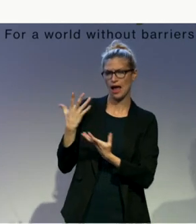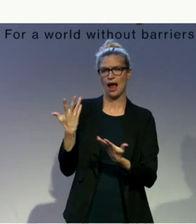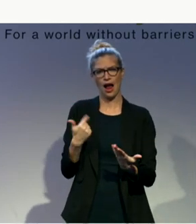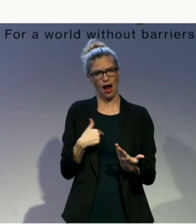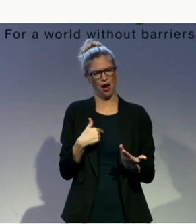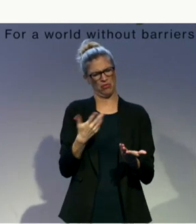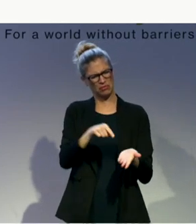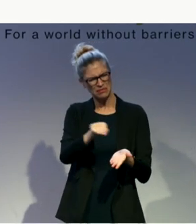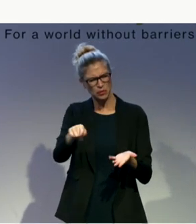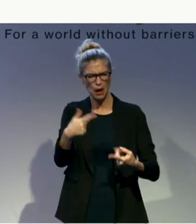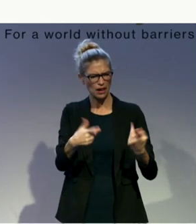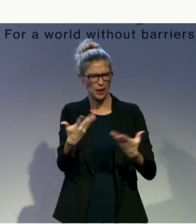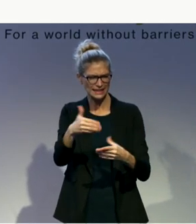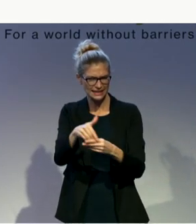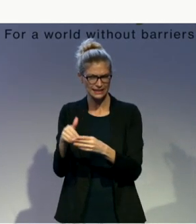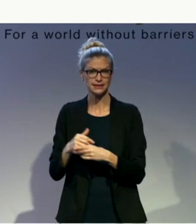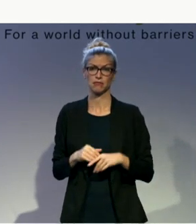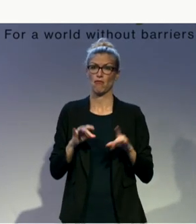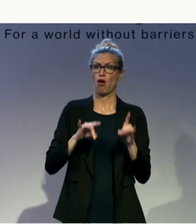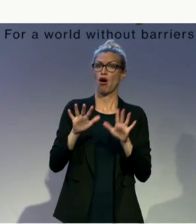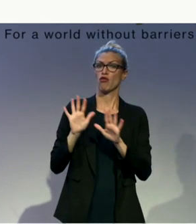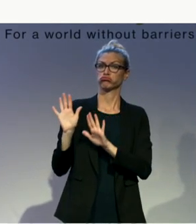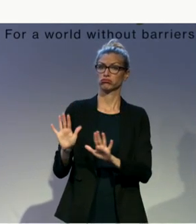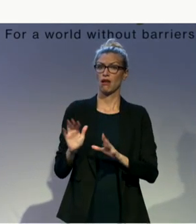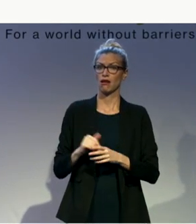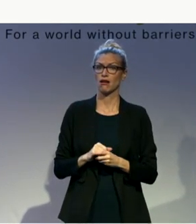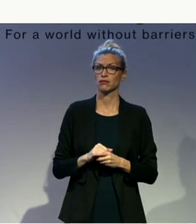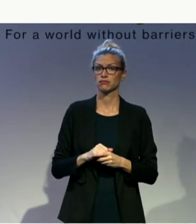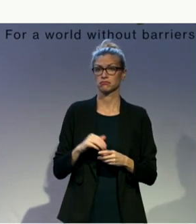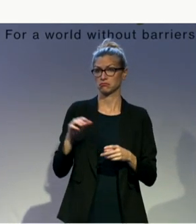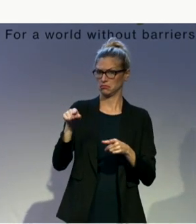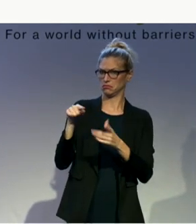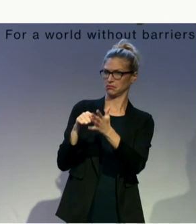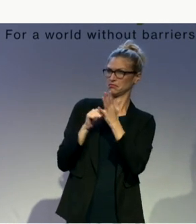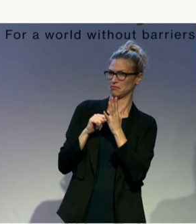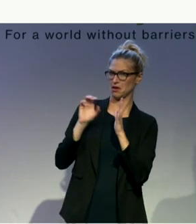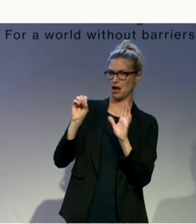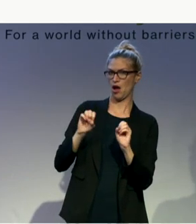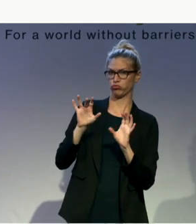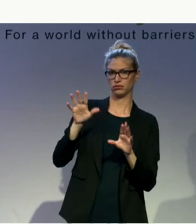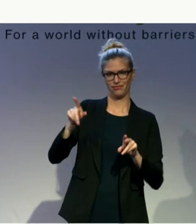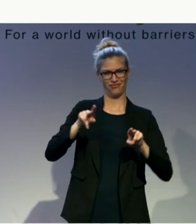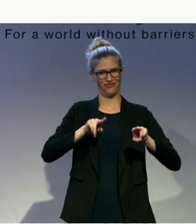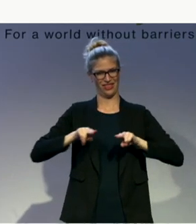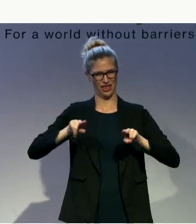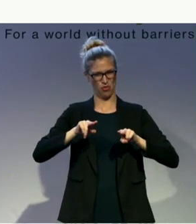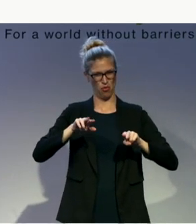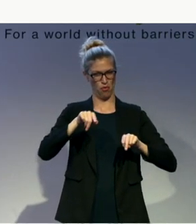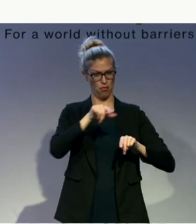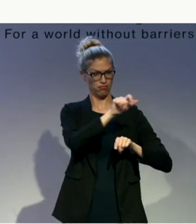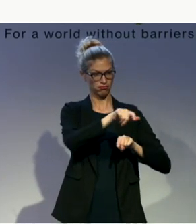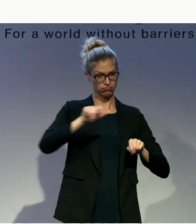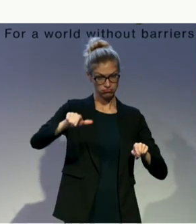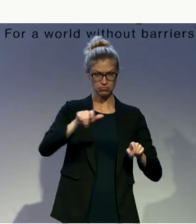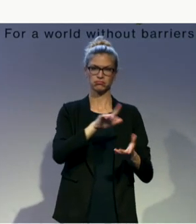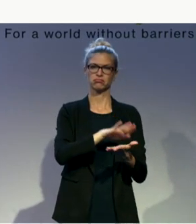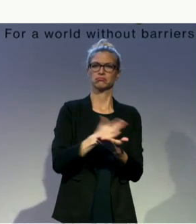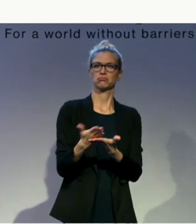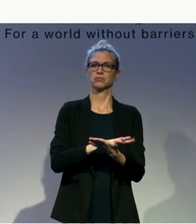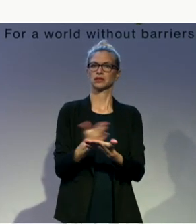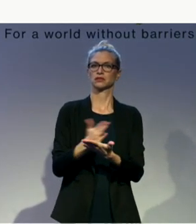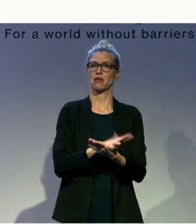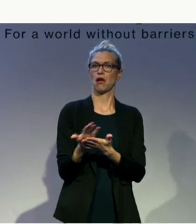that politicians now have a video-based translation for what they want to say on